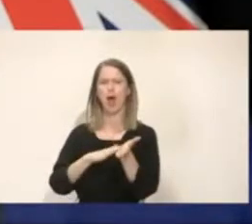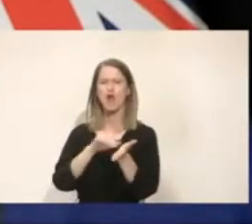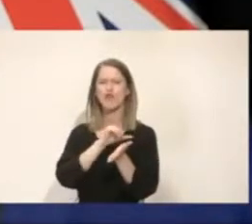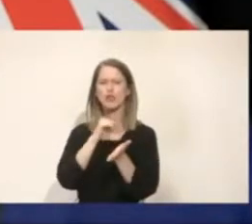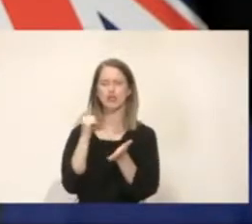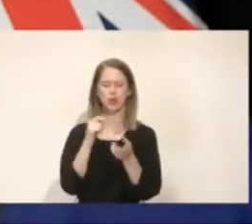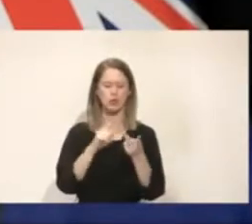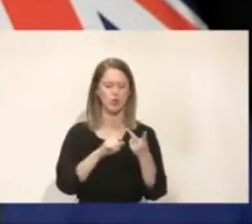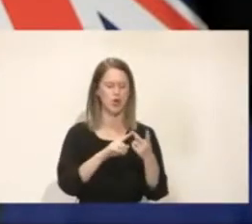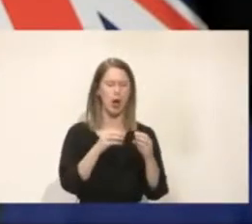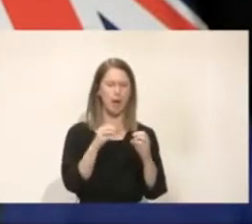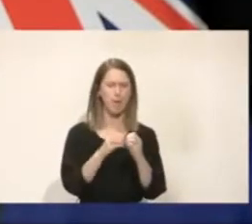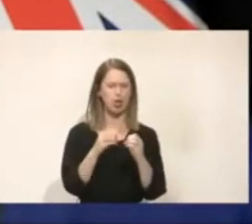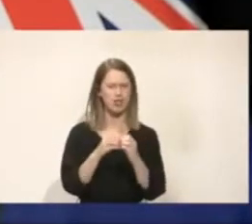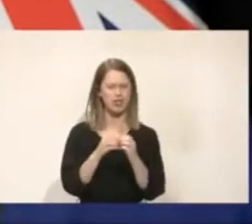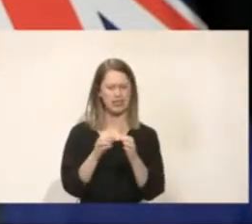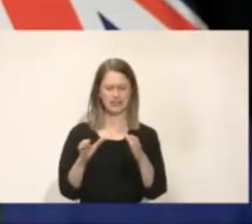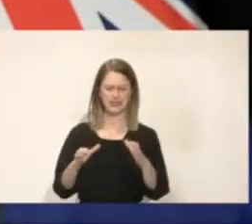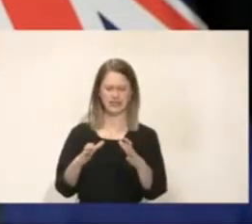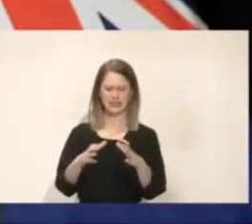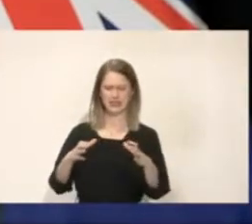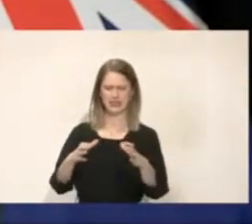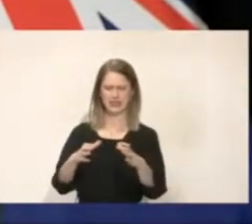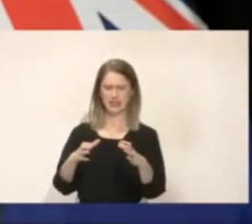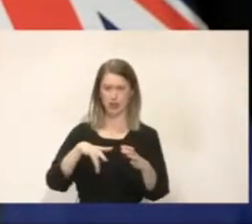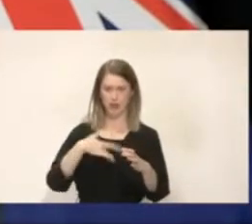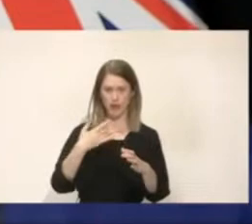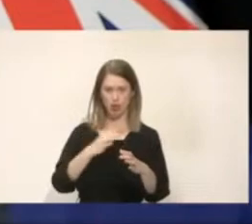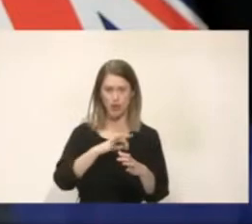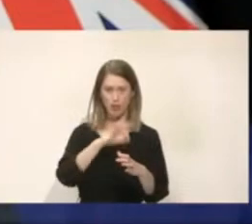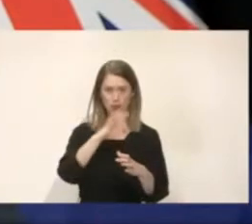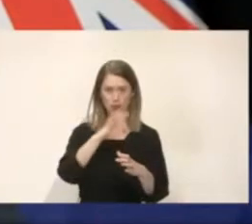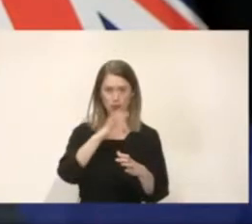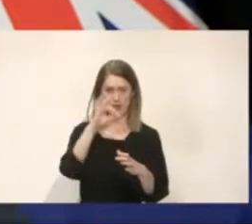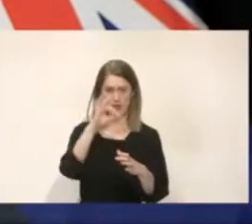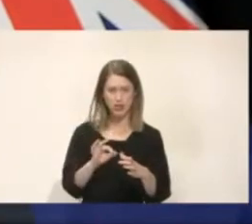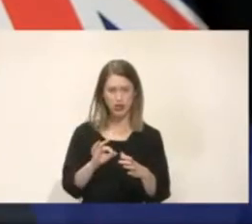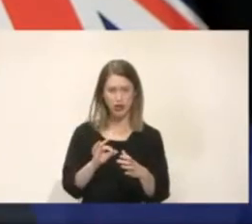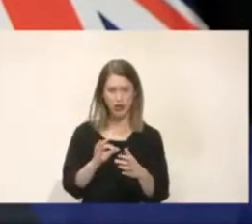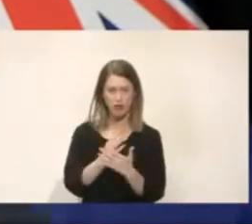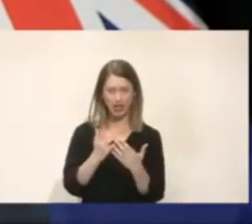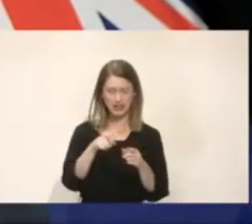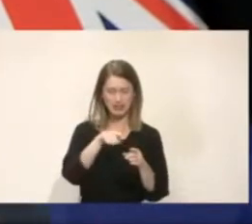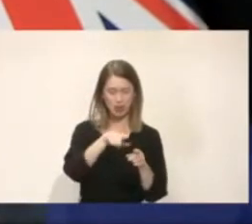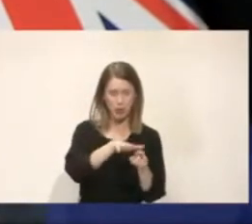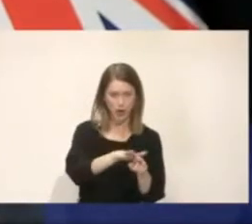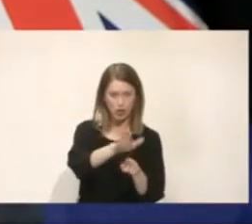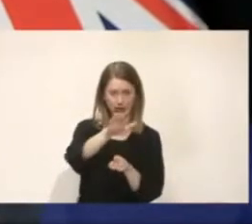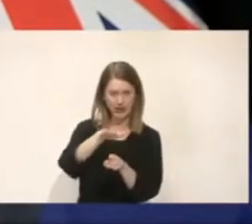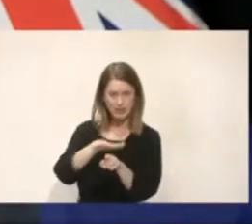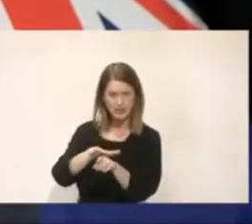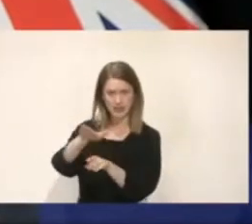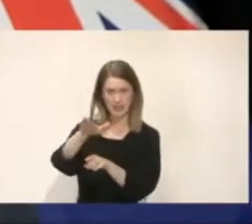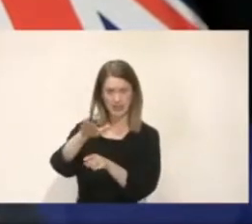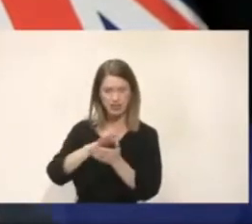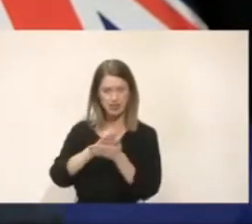getting closer to half. Are you expecting that the proportion of cases in those newer clusters is going to increase with time? And does that extend the